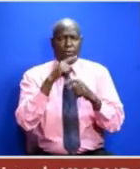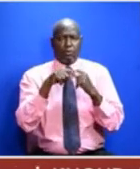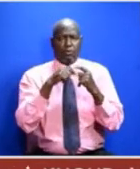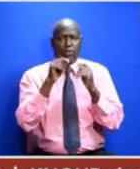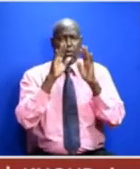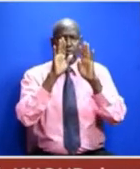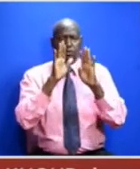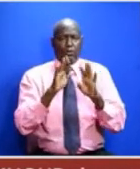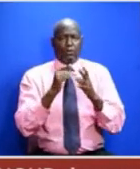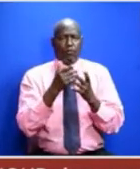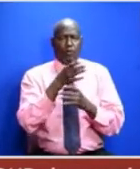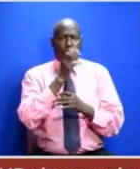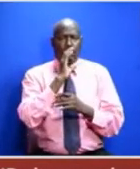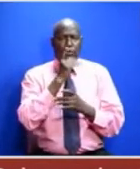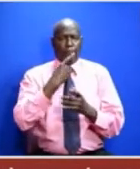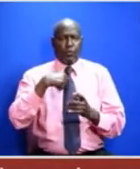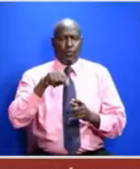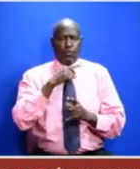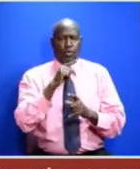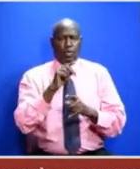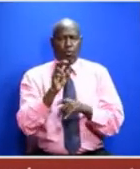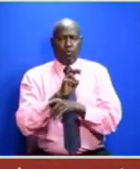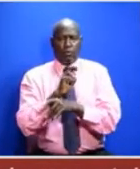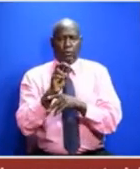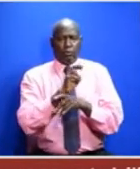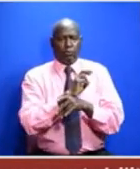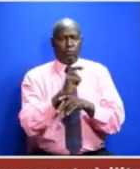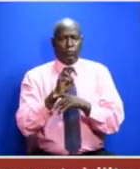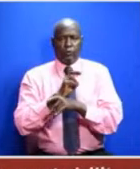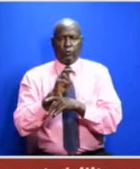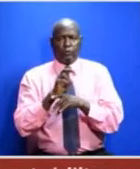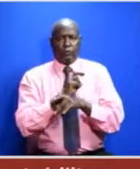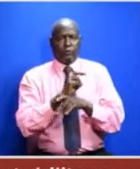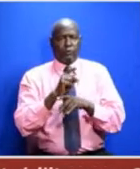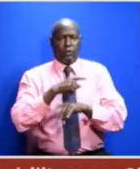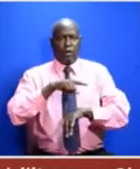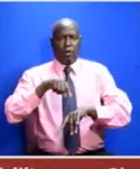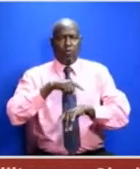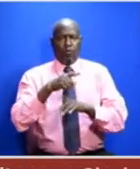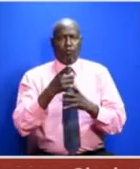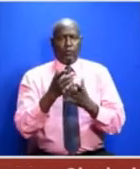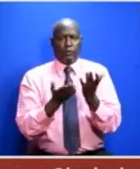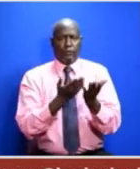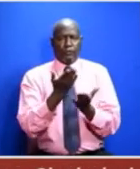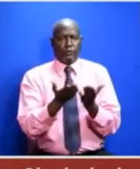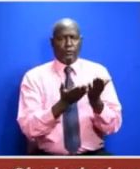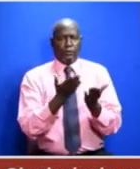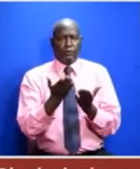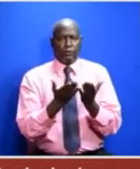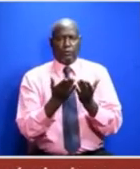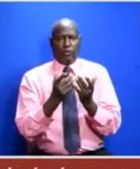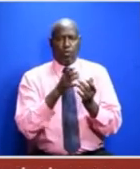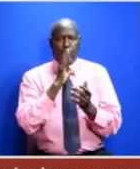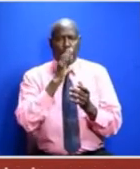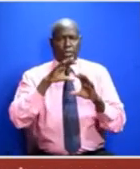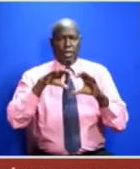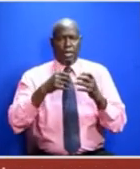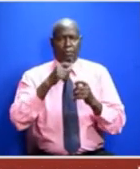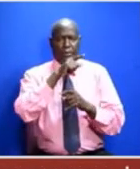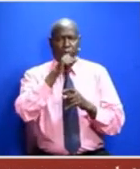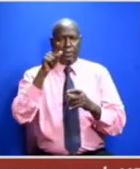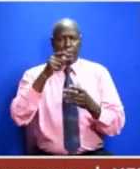the importance of water. We monitor the hour of service that the water